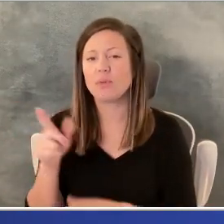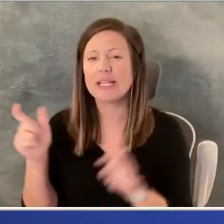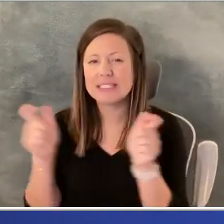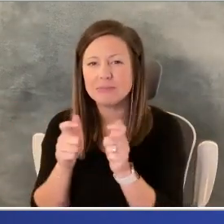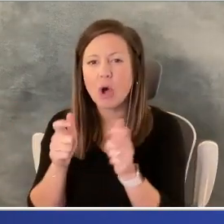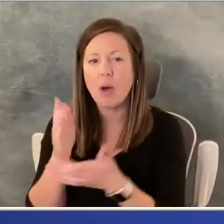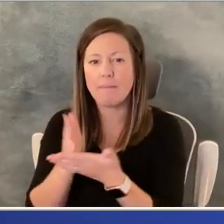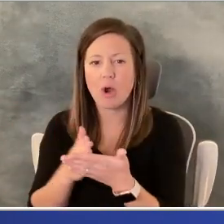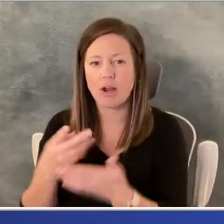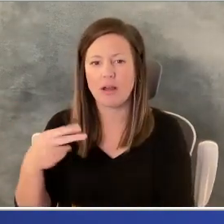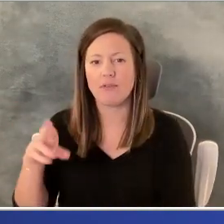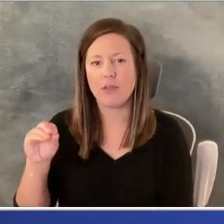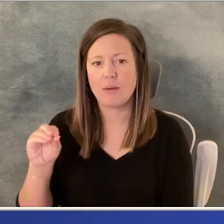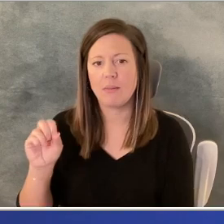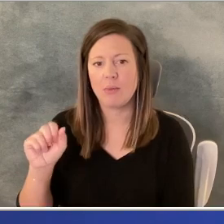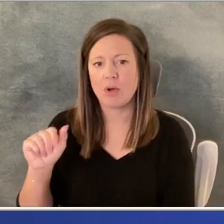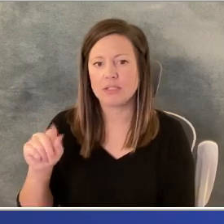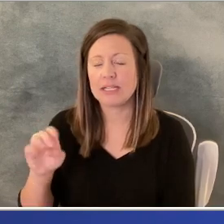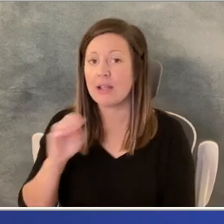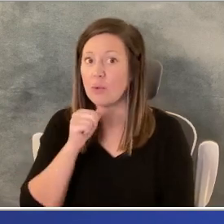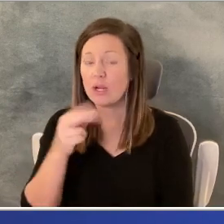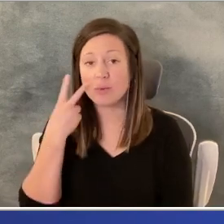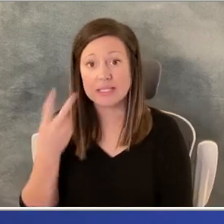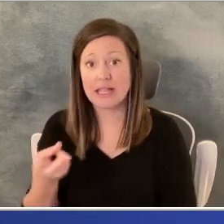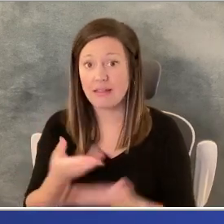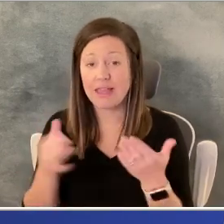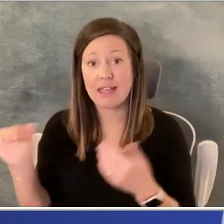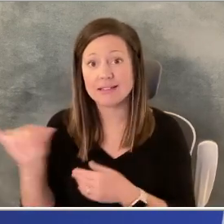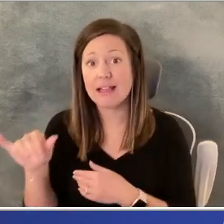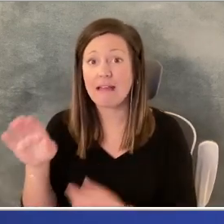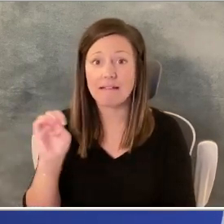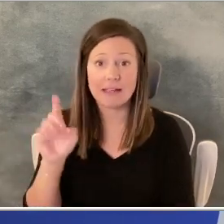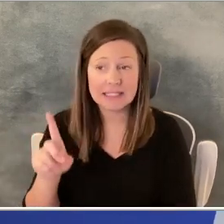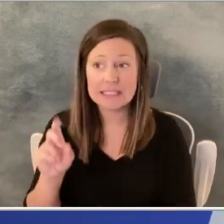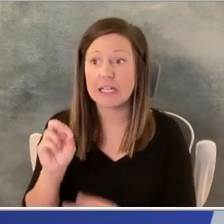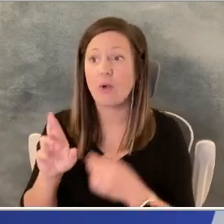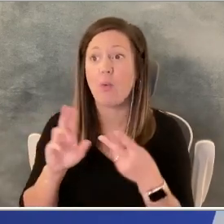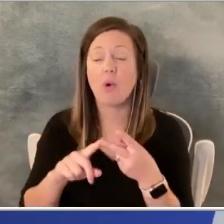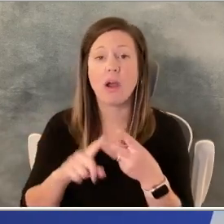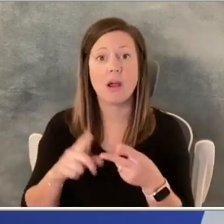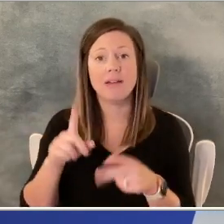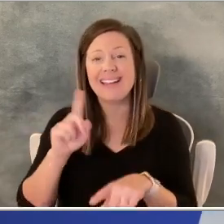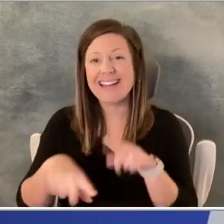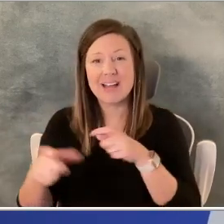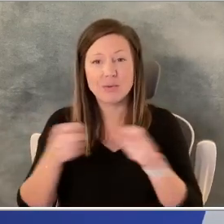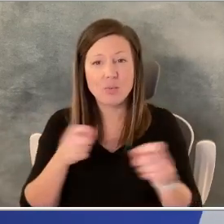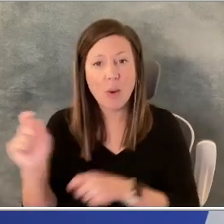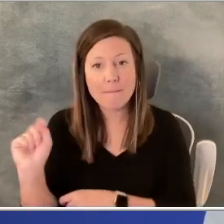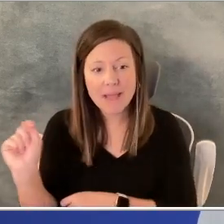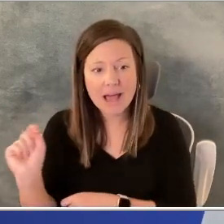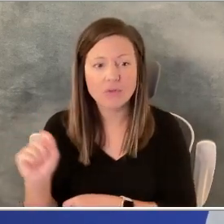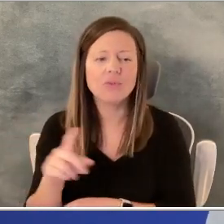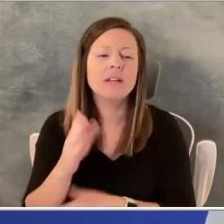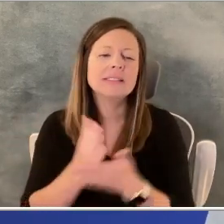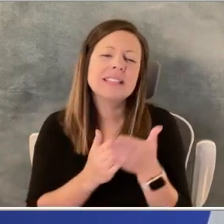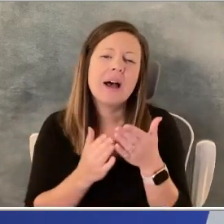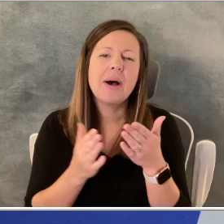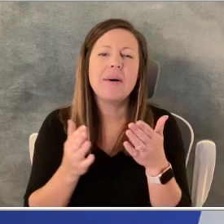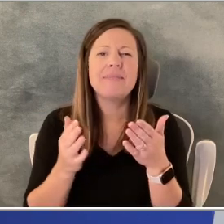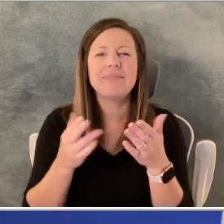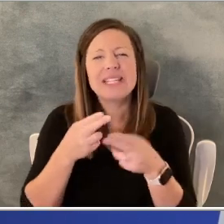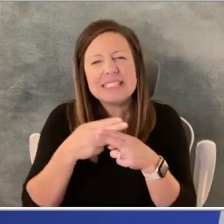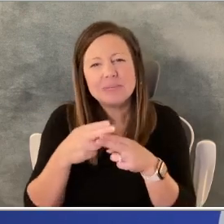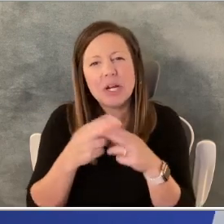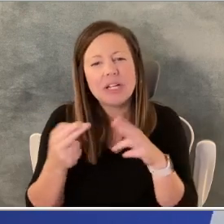see things like incontinence. We don't see things like erectile dysfunction, at least long term. There can be some temporary changes in urinary and sexual function just because